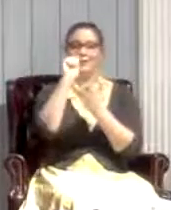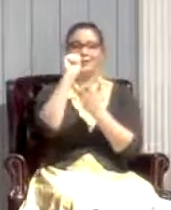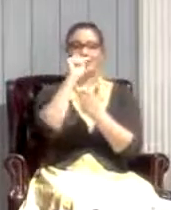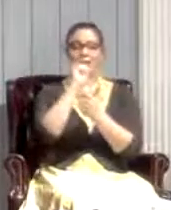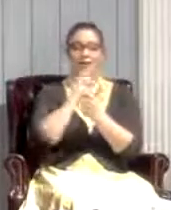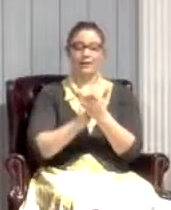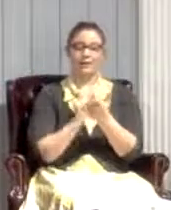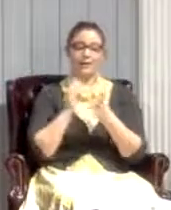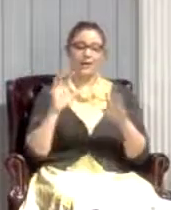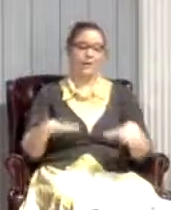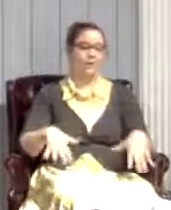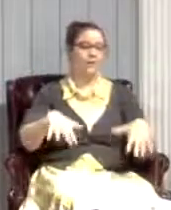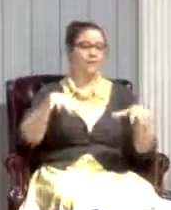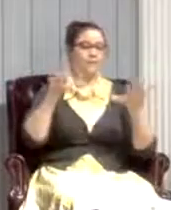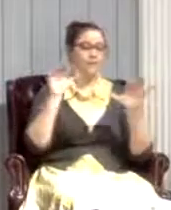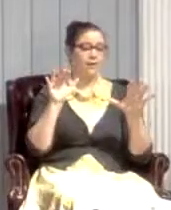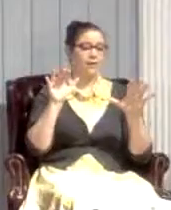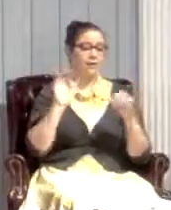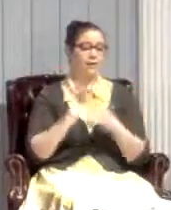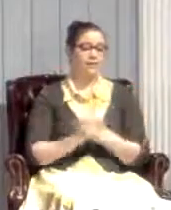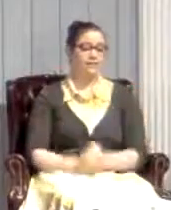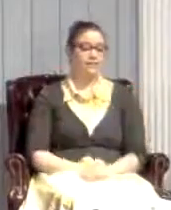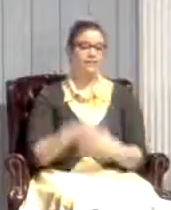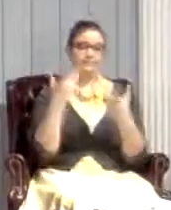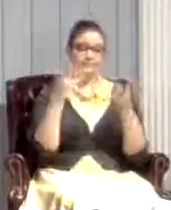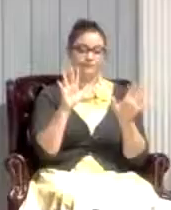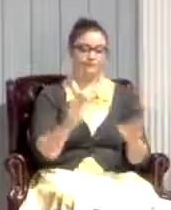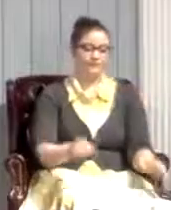We need the cleansing